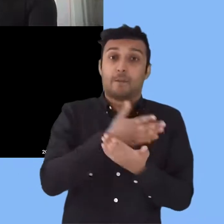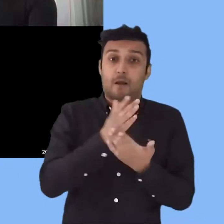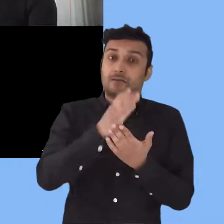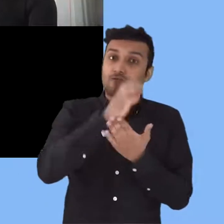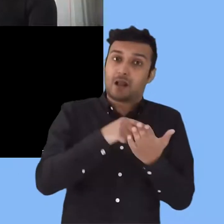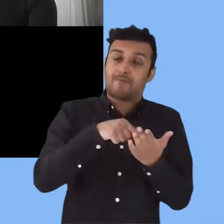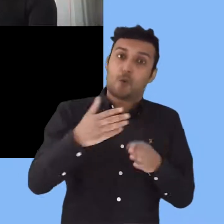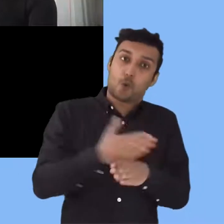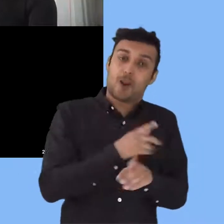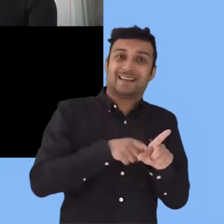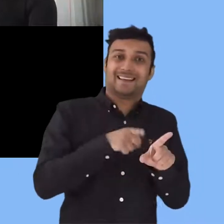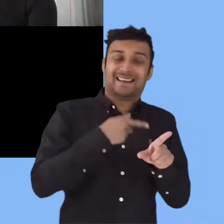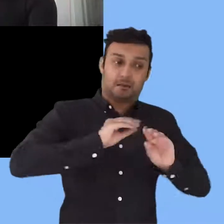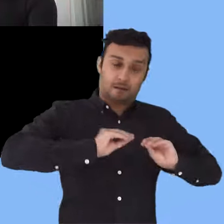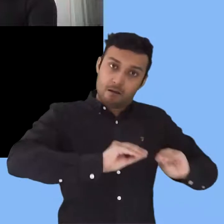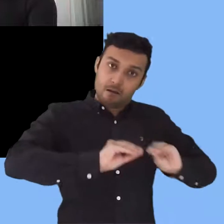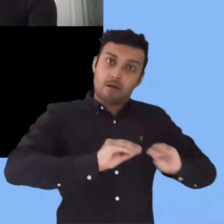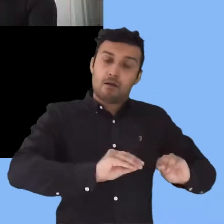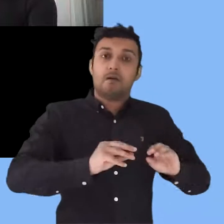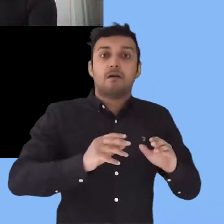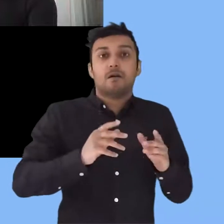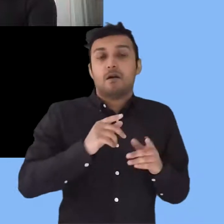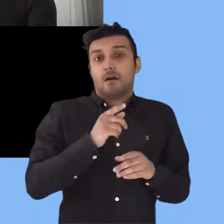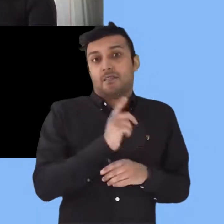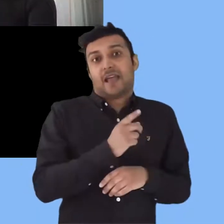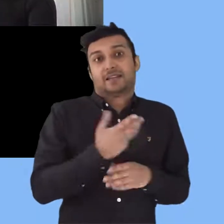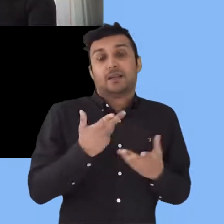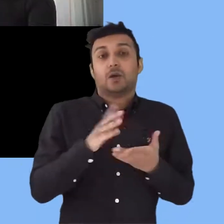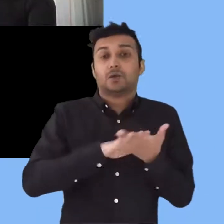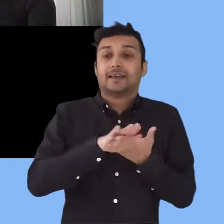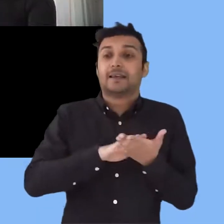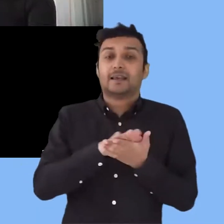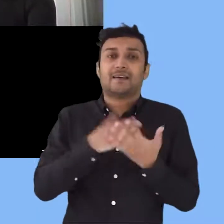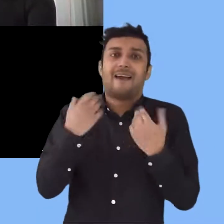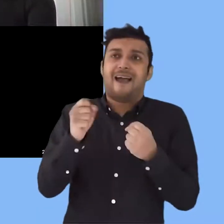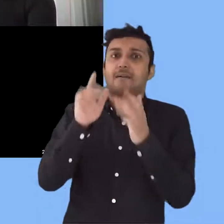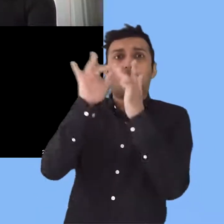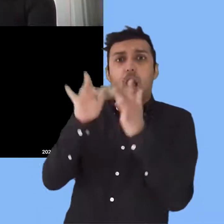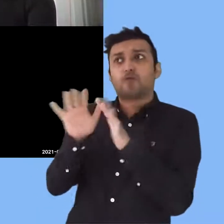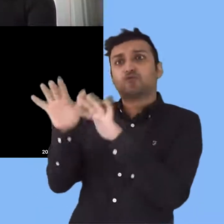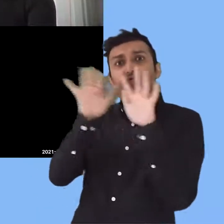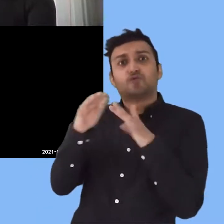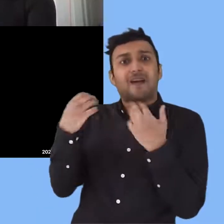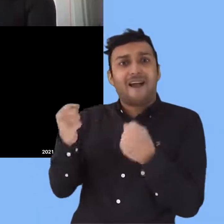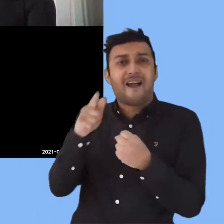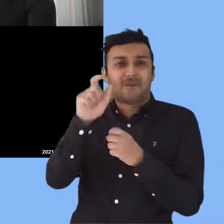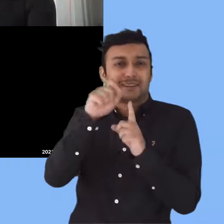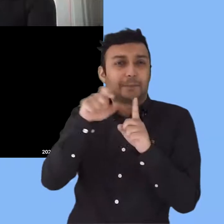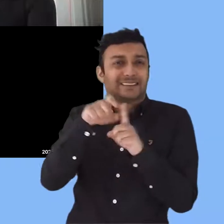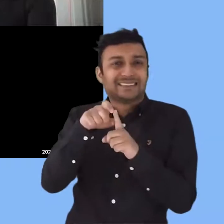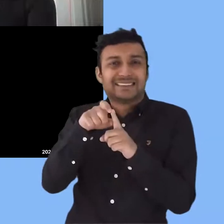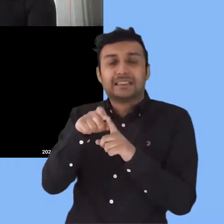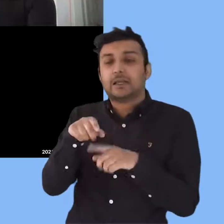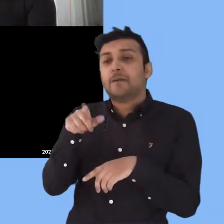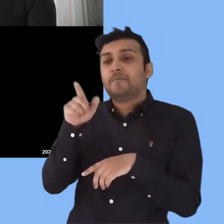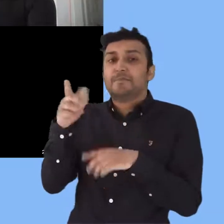So absolutely, more CBD is really, really important. And there's some great stuff going online at the moment. It's one of the few benefits of the